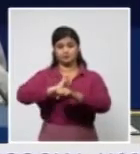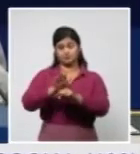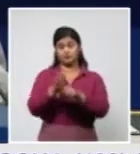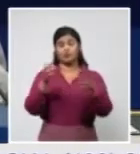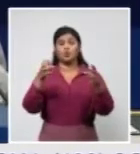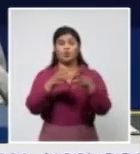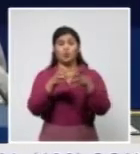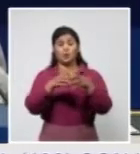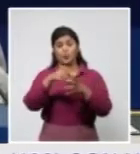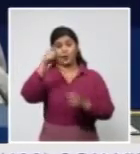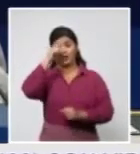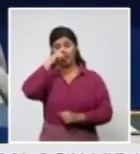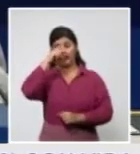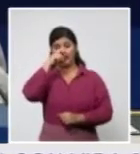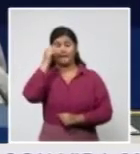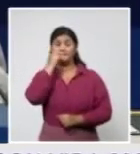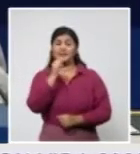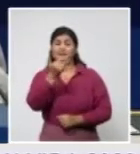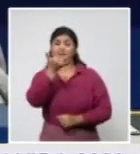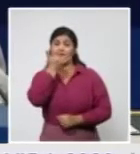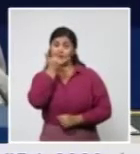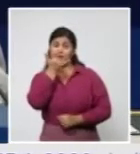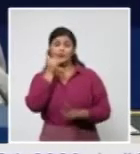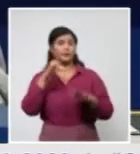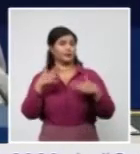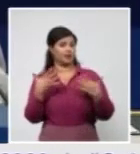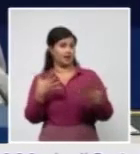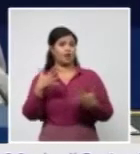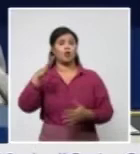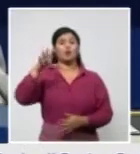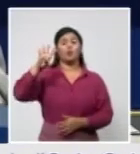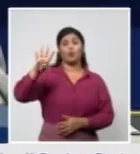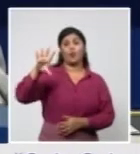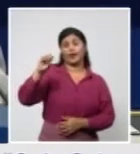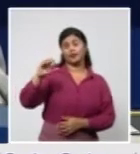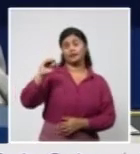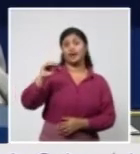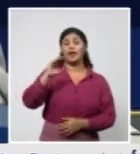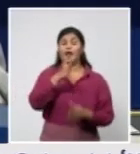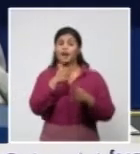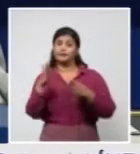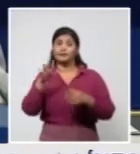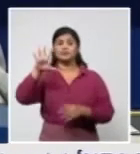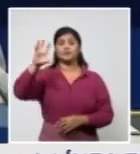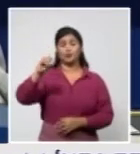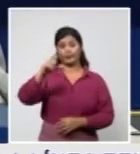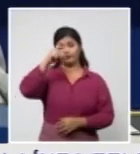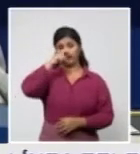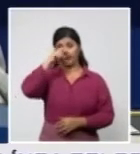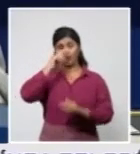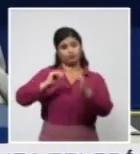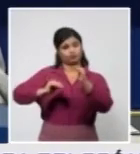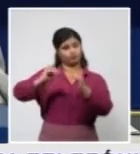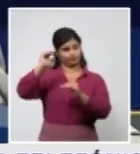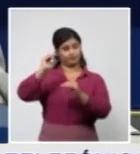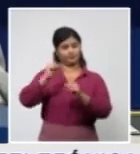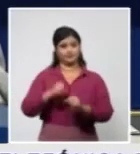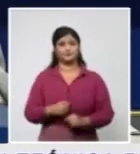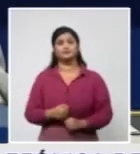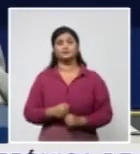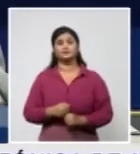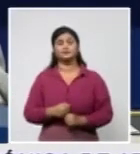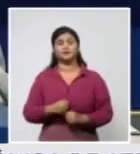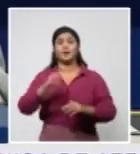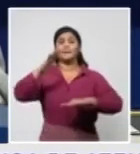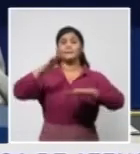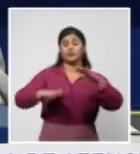from hospital and made a full recovery. 5 people aged between 20 and 39 and 5